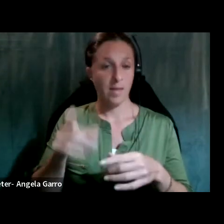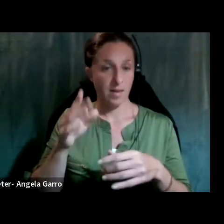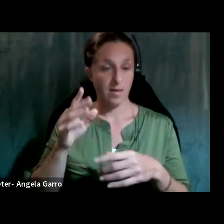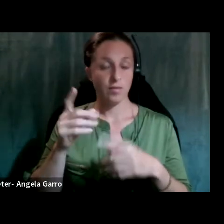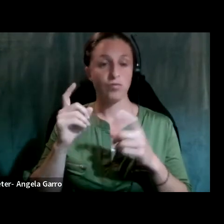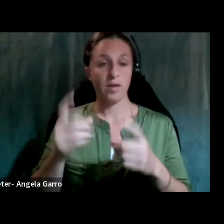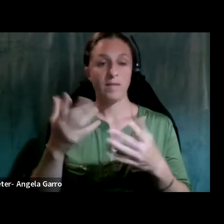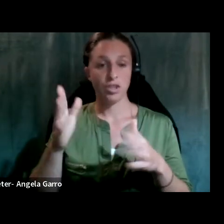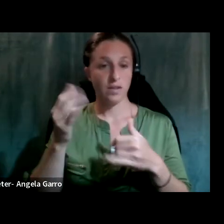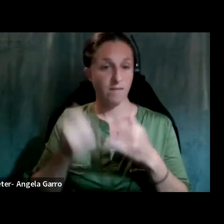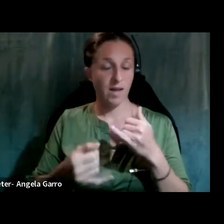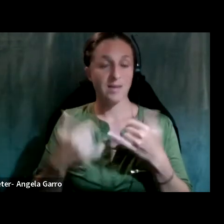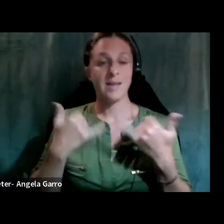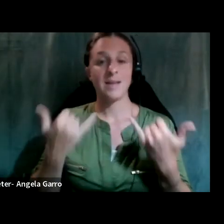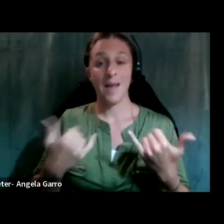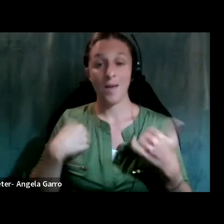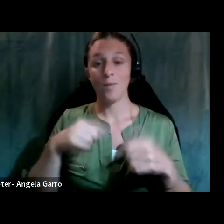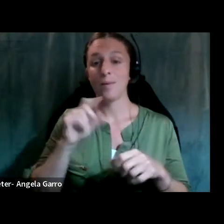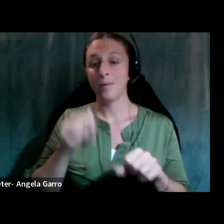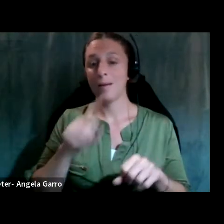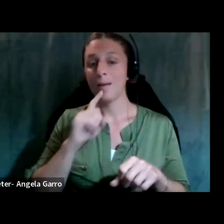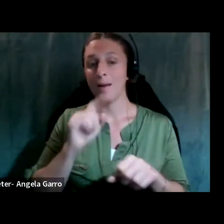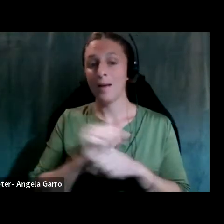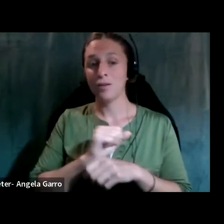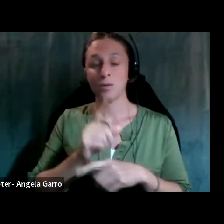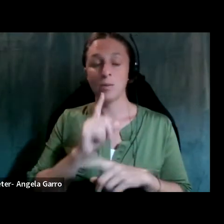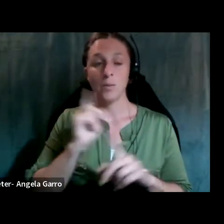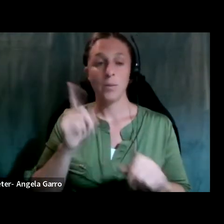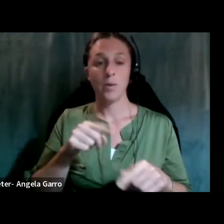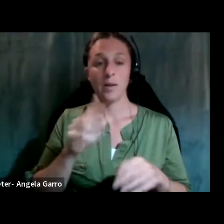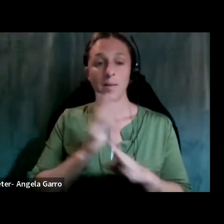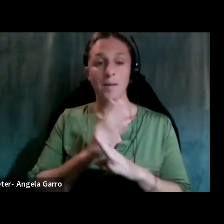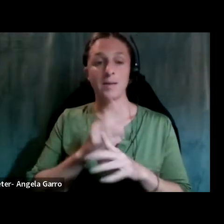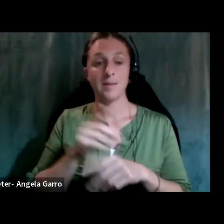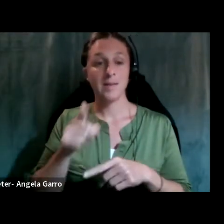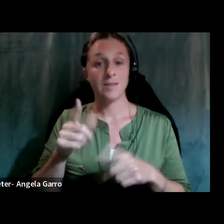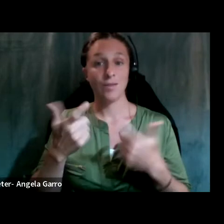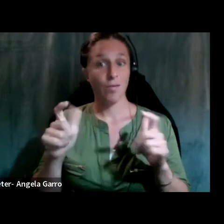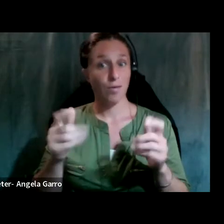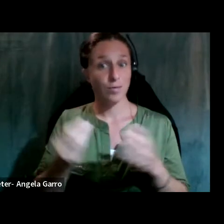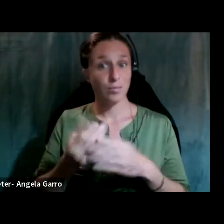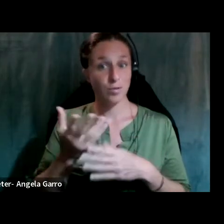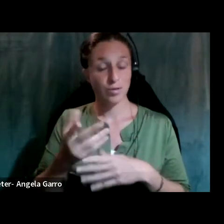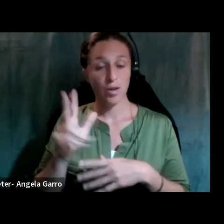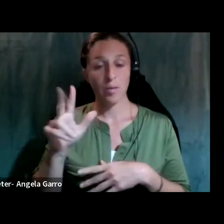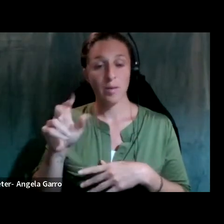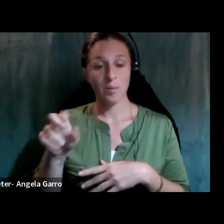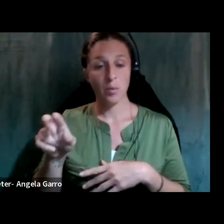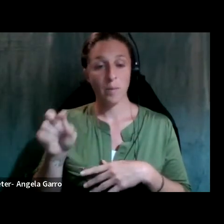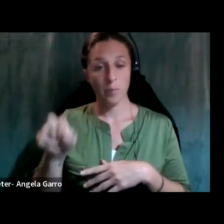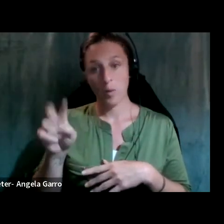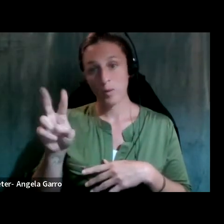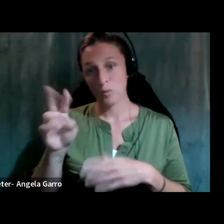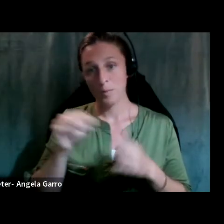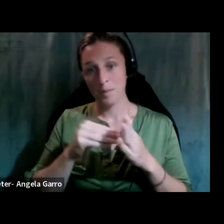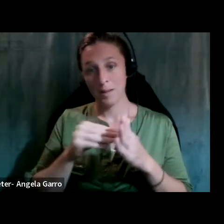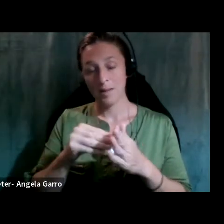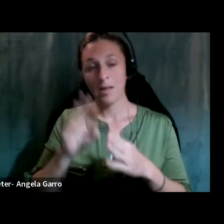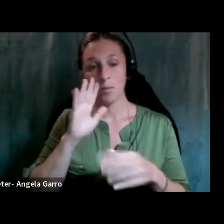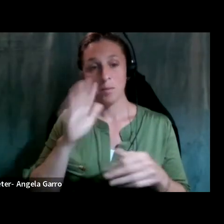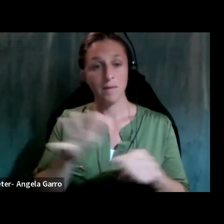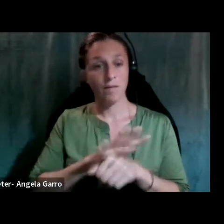we actually get to order the buses. So this is a large purchase, obviously $3.2 million. They will be fully